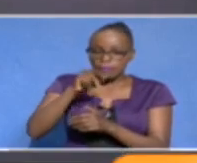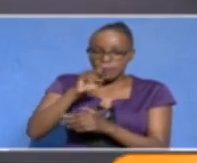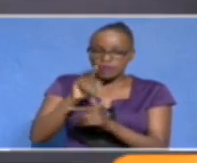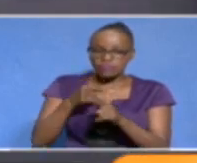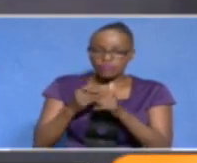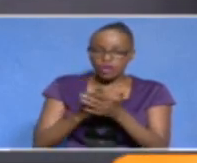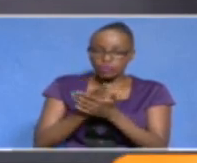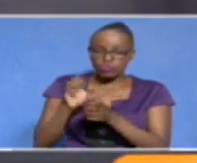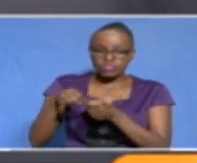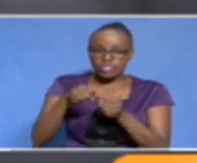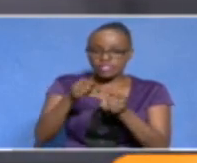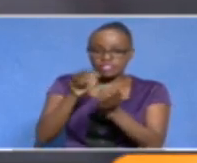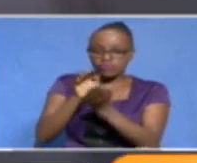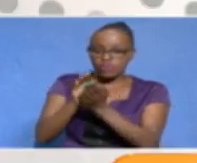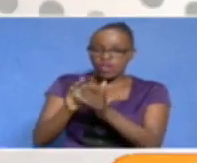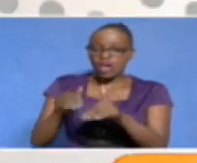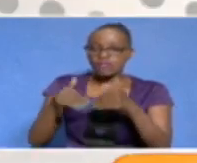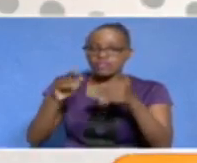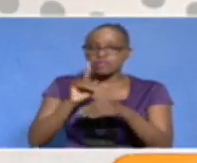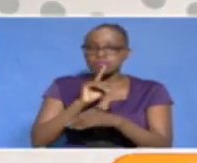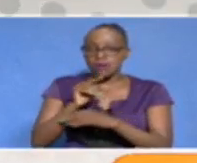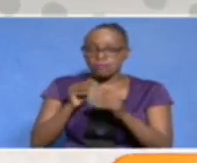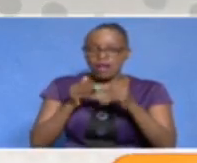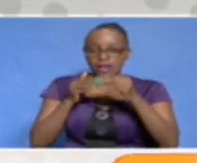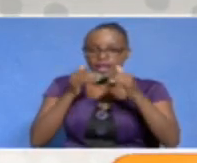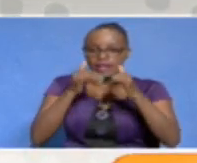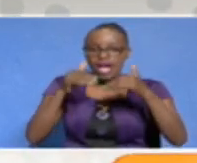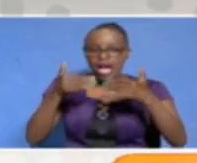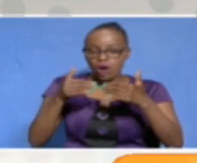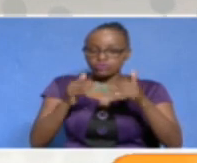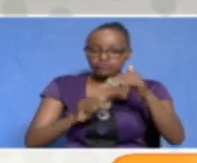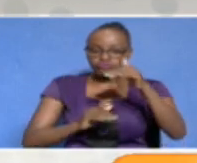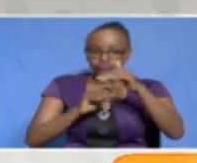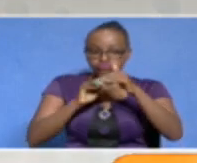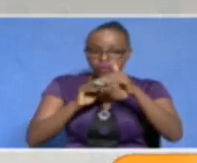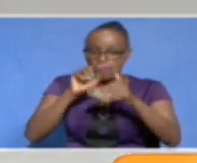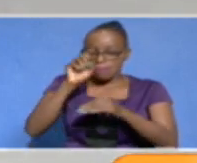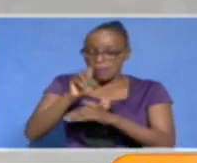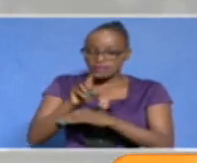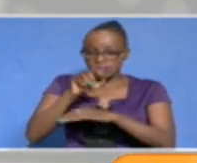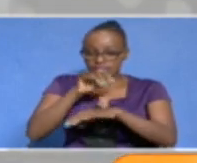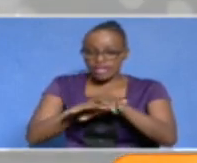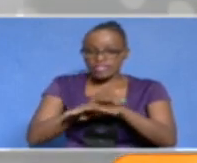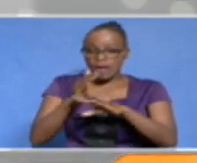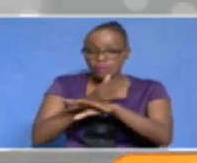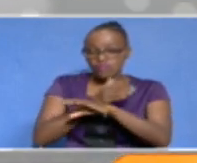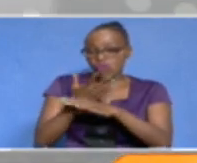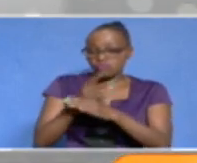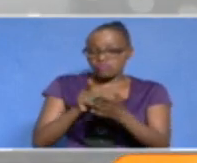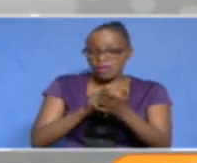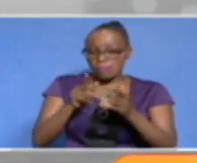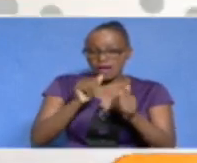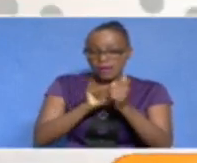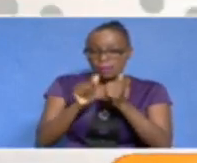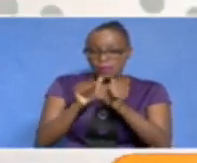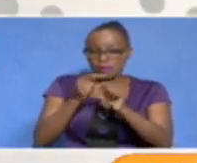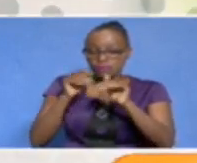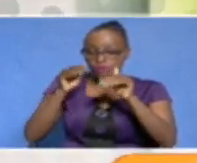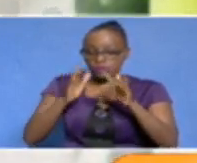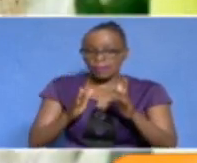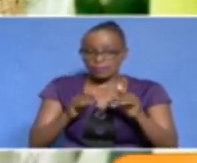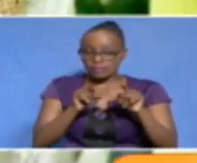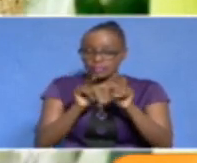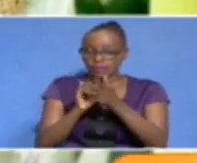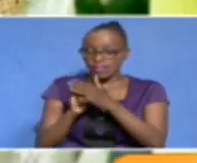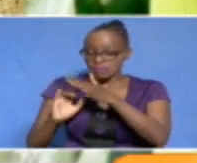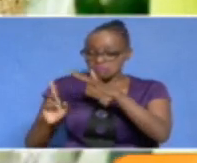Food Reserve, has also issued a set of guidelines on the threshold that must be met before maize is procured from the farmers. Maize with